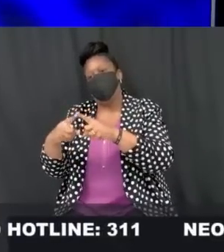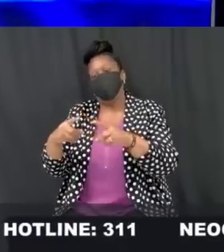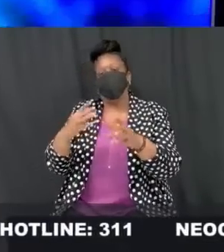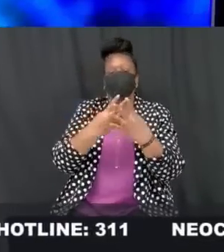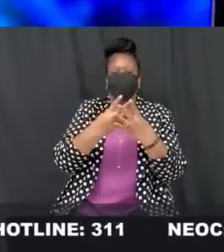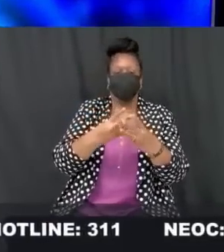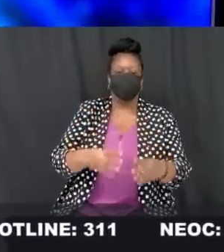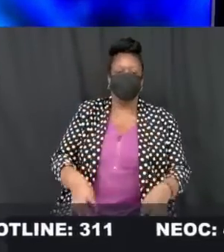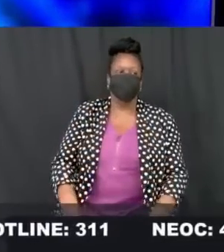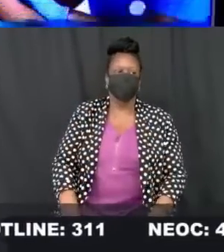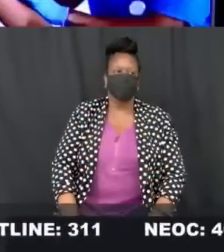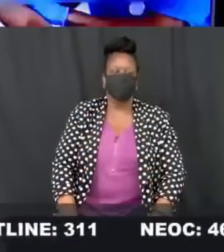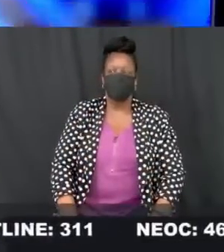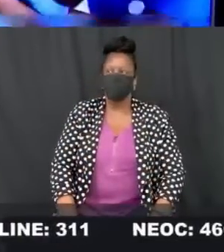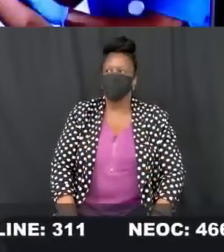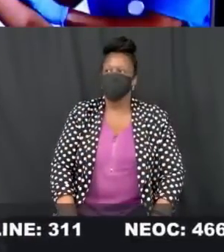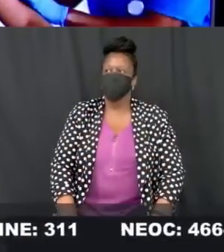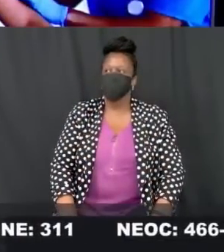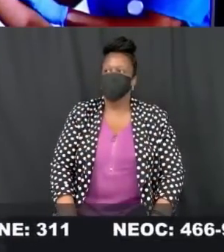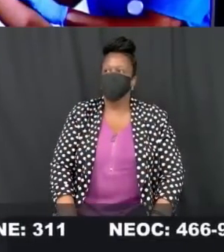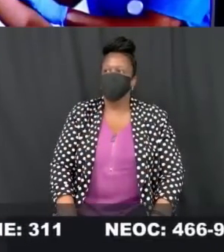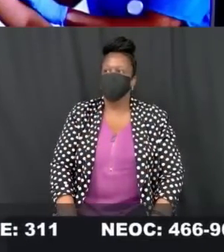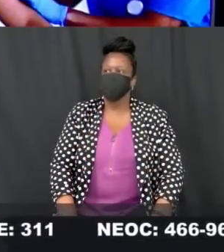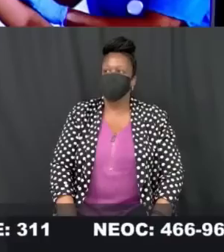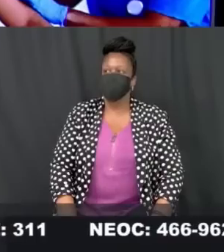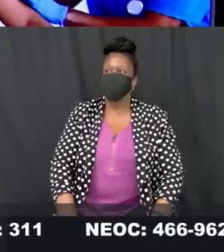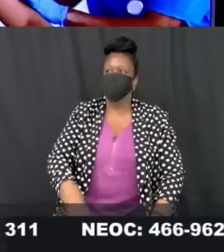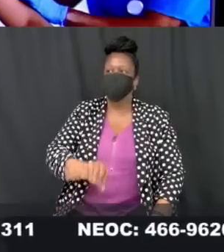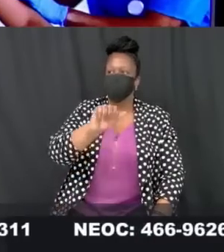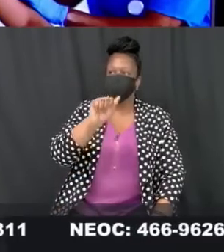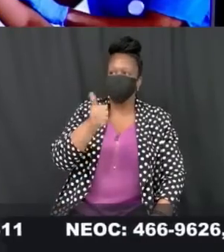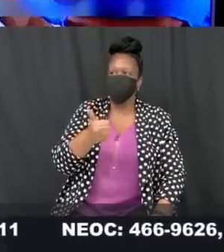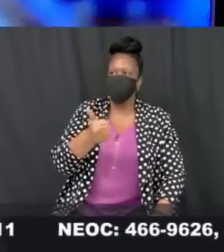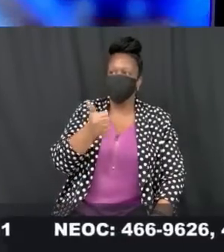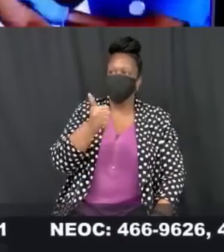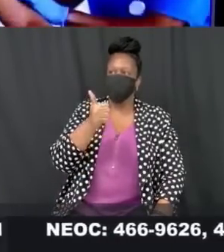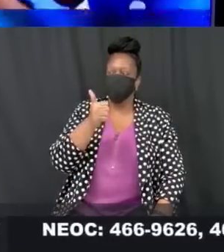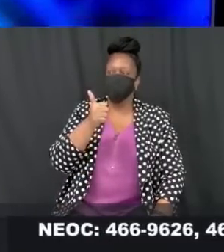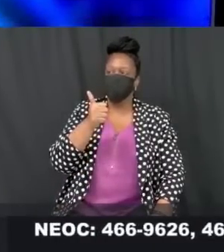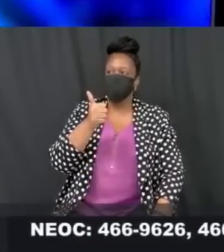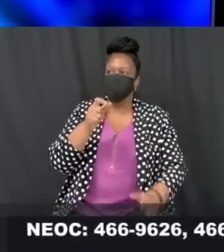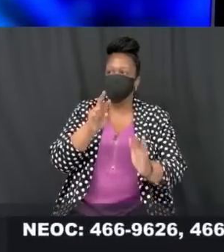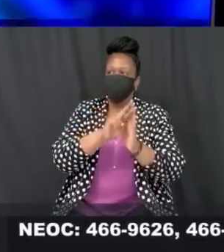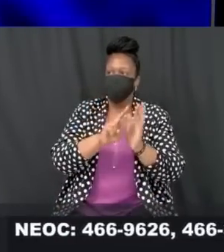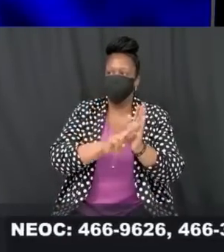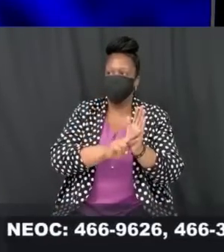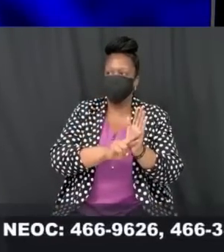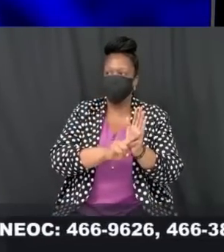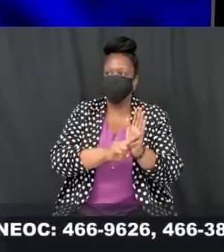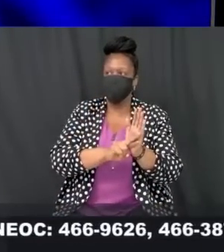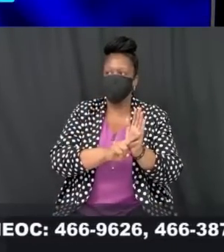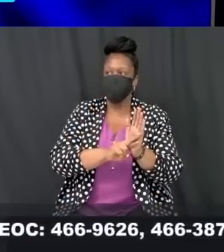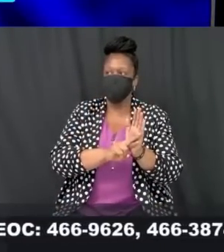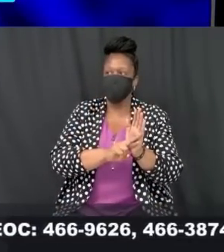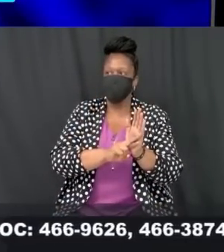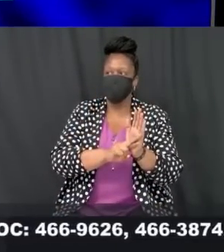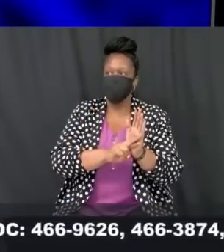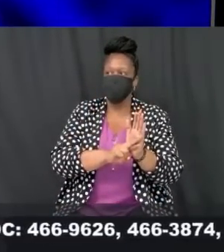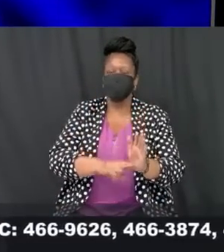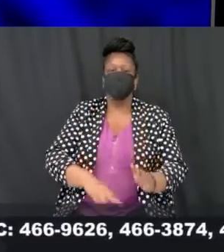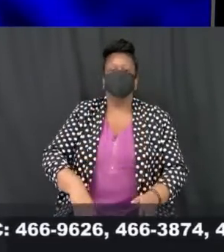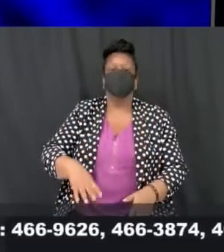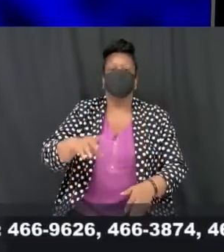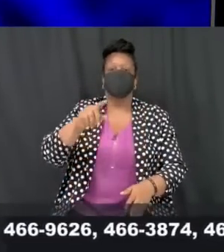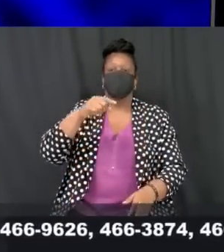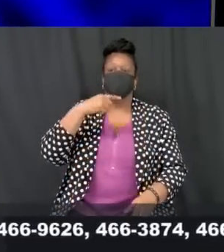Regulation 14.7 now permits unvaccinated incoming travelers to quarantine at an approved private